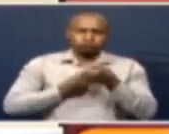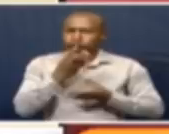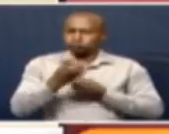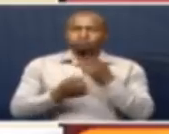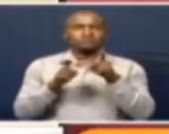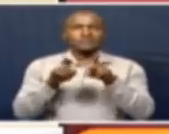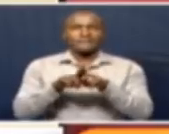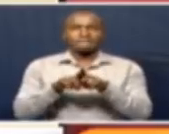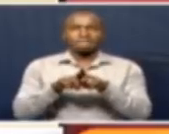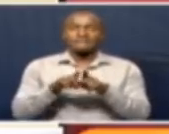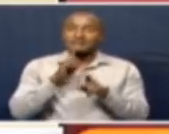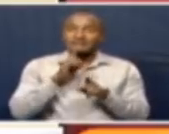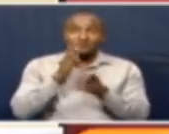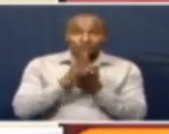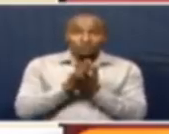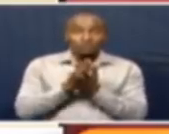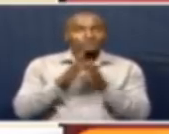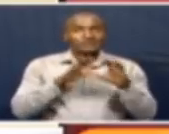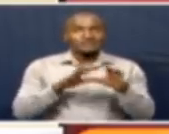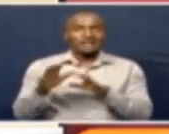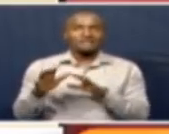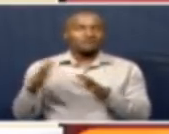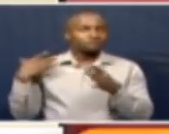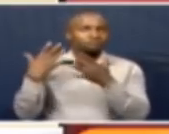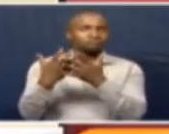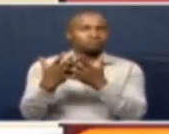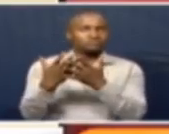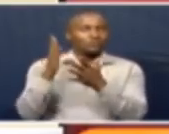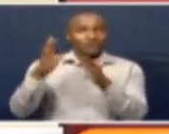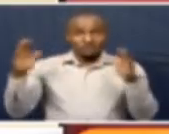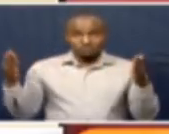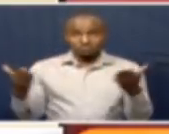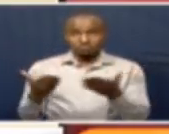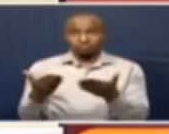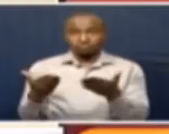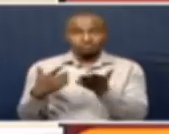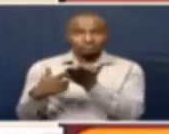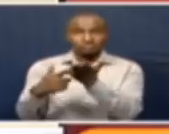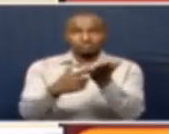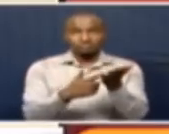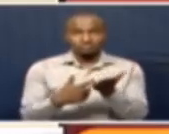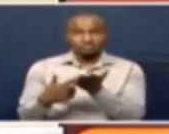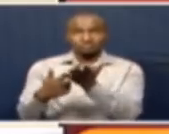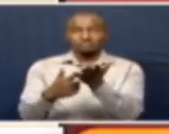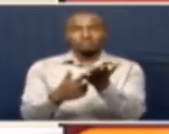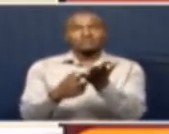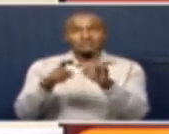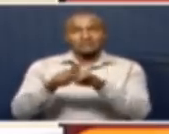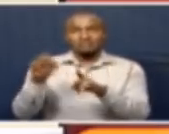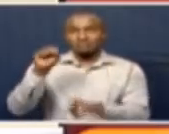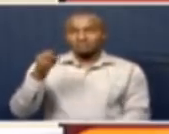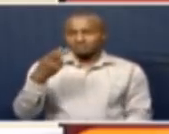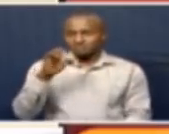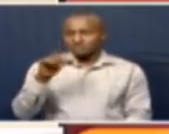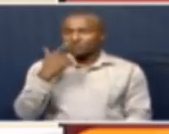that they've been facing in this industry. I'll be introducing my guests in studio for a panel discussion very shortly, including Sheila, who started